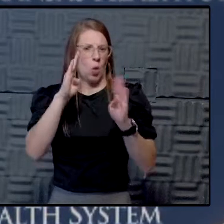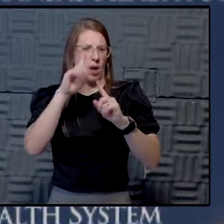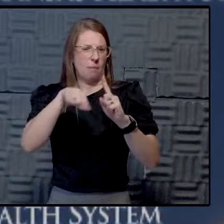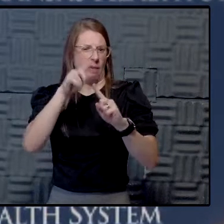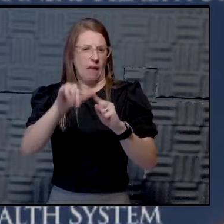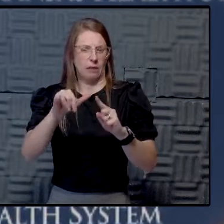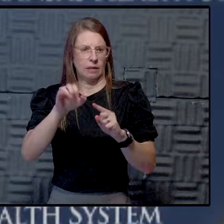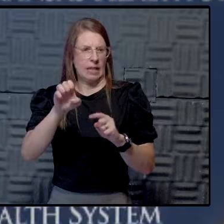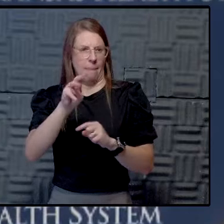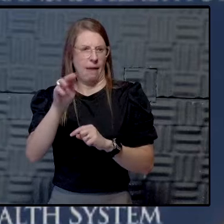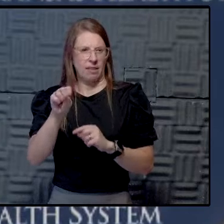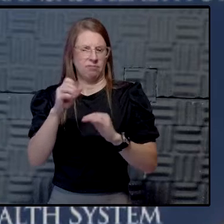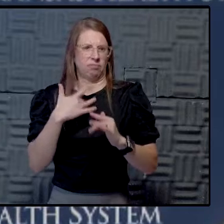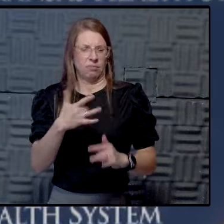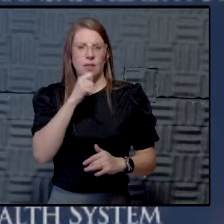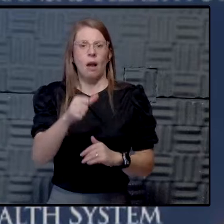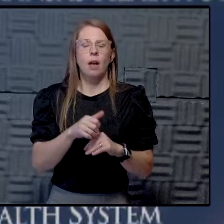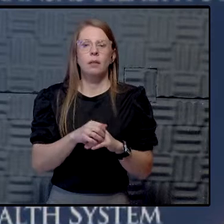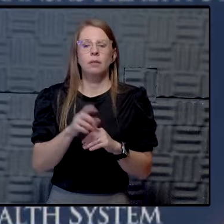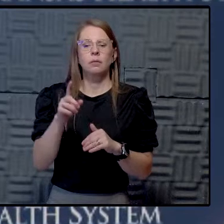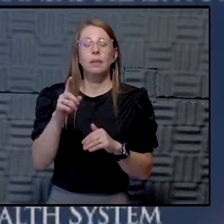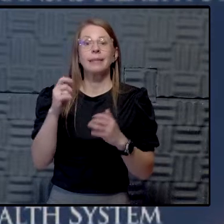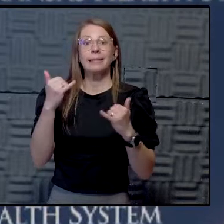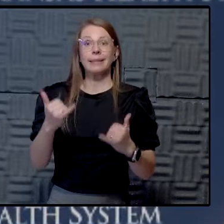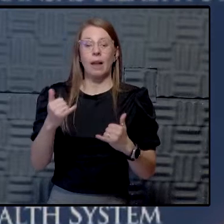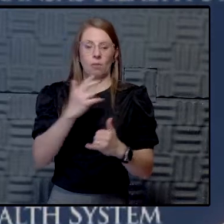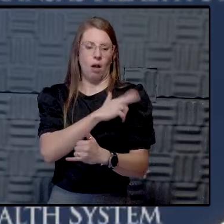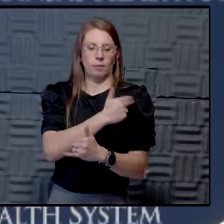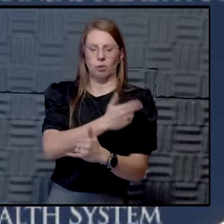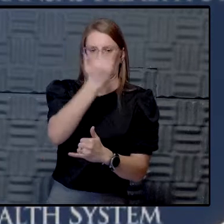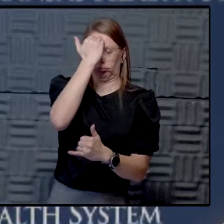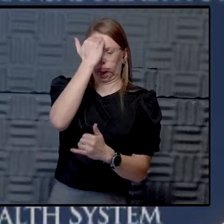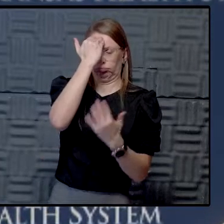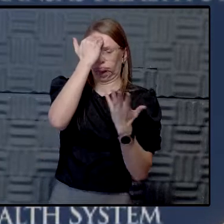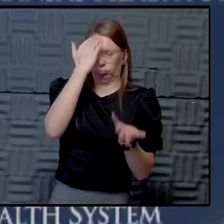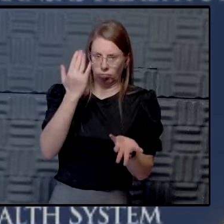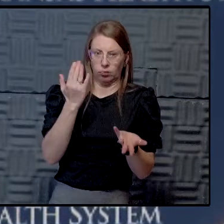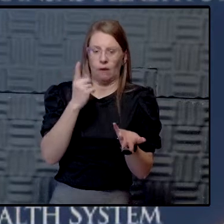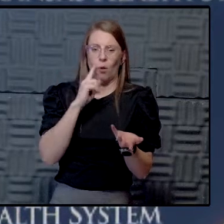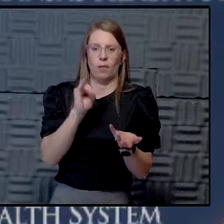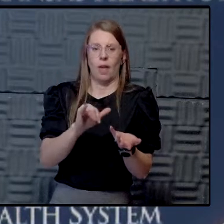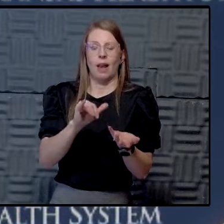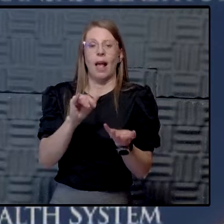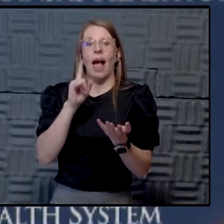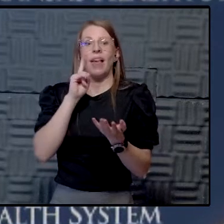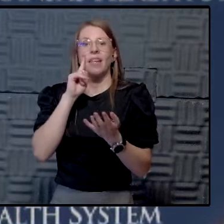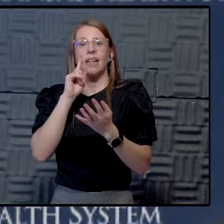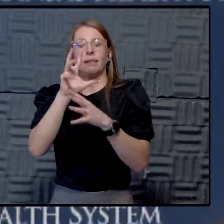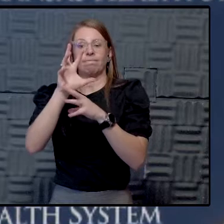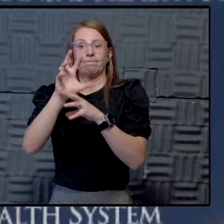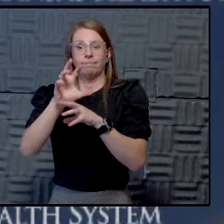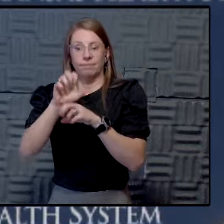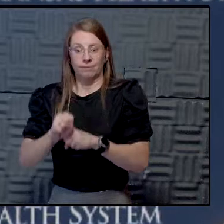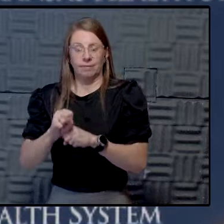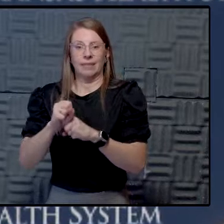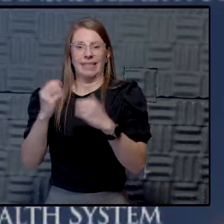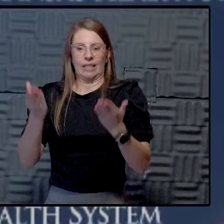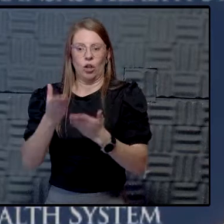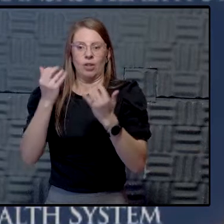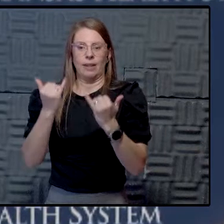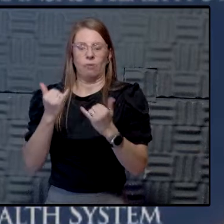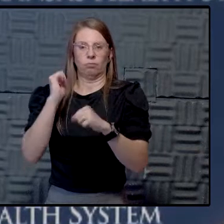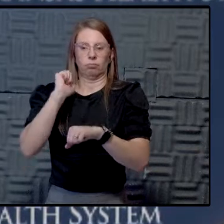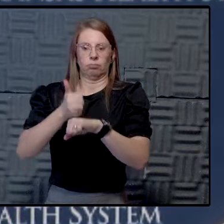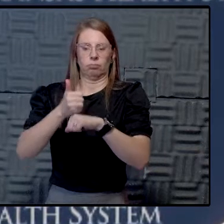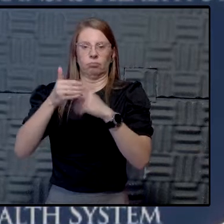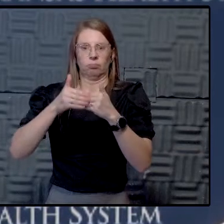much more, they're much more cognizant about that in the hospital environment. I think that's here to stay. I think every patient is